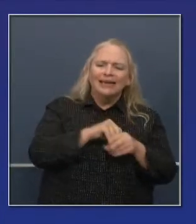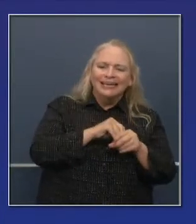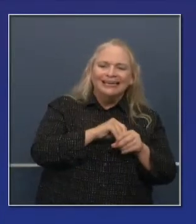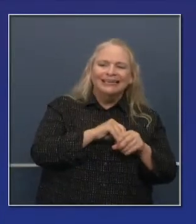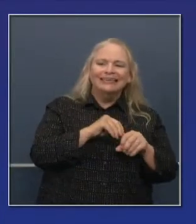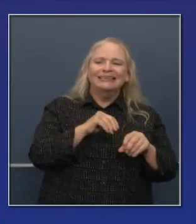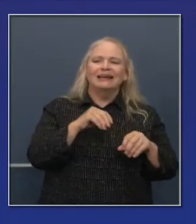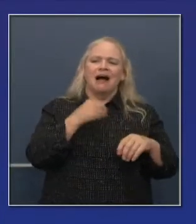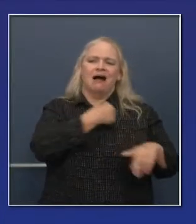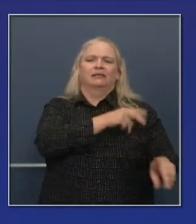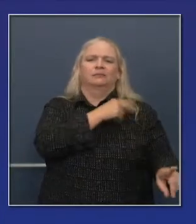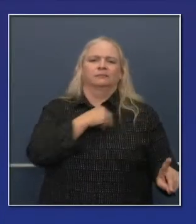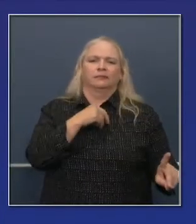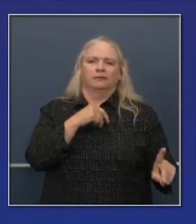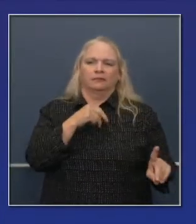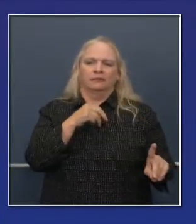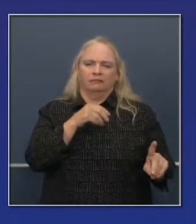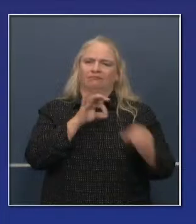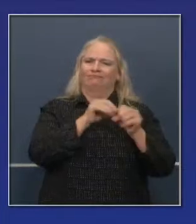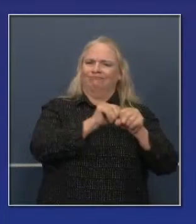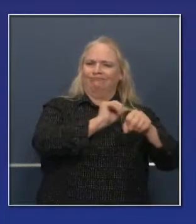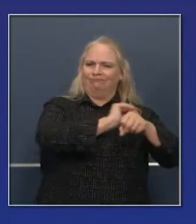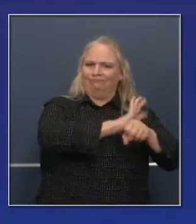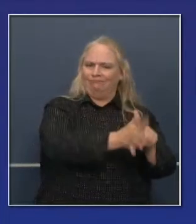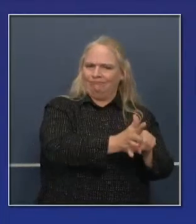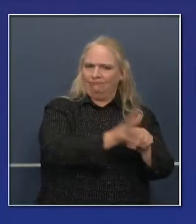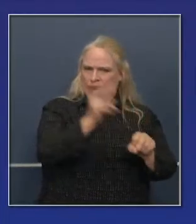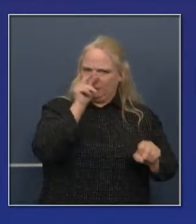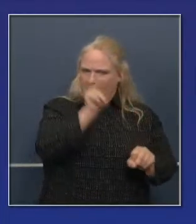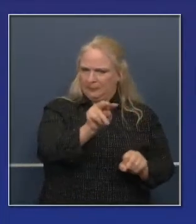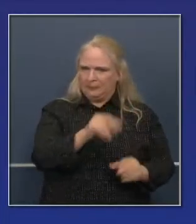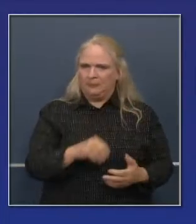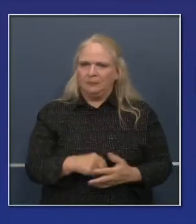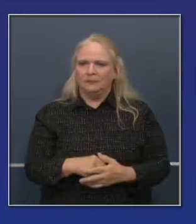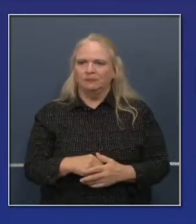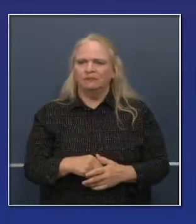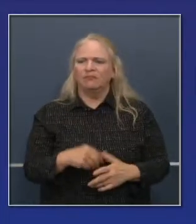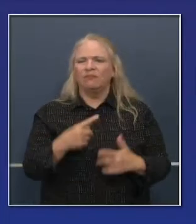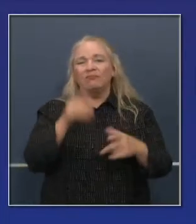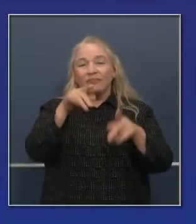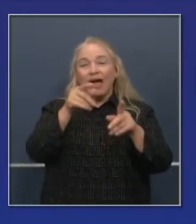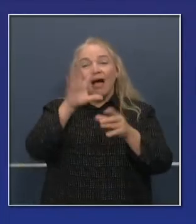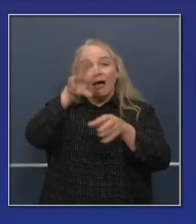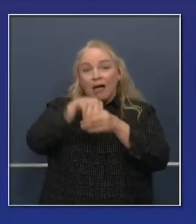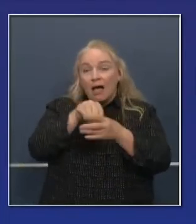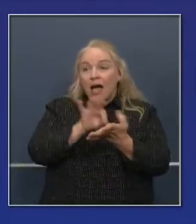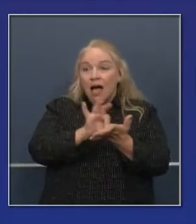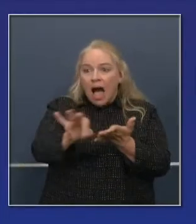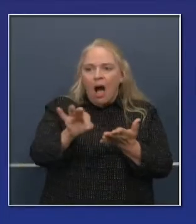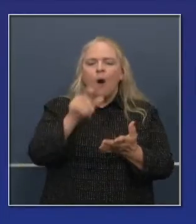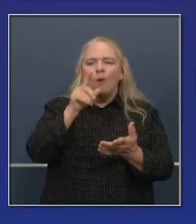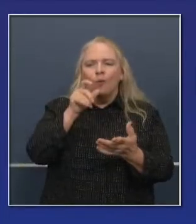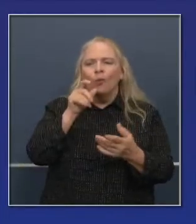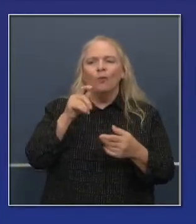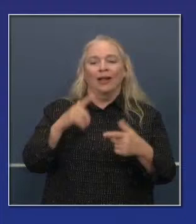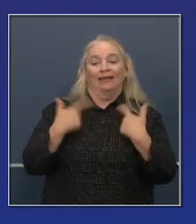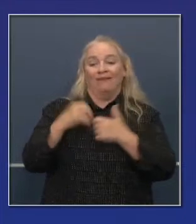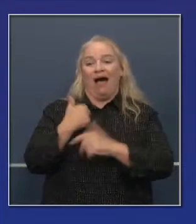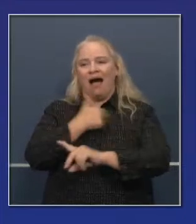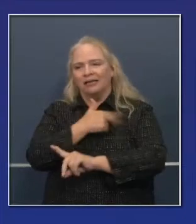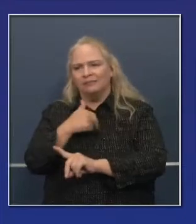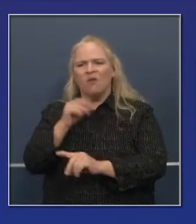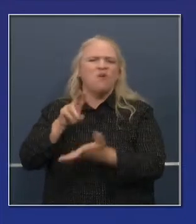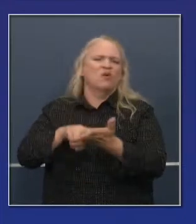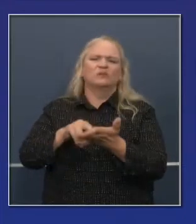system is not just licensed beds, also alternative care sites, but for the purposes of just clarity and constancy, or